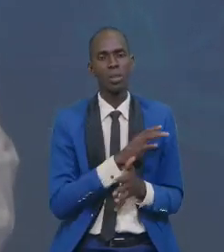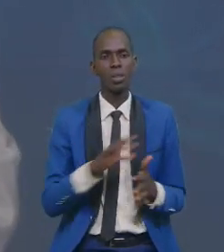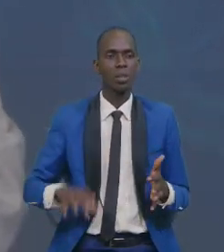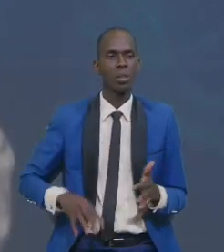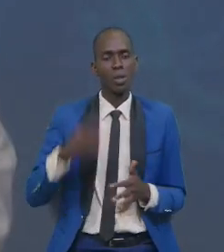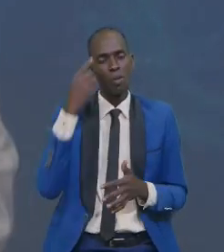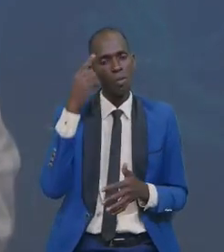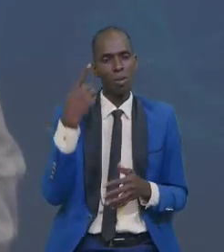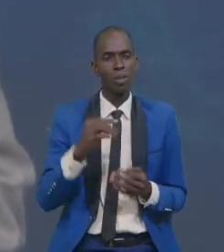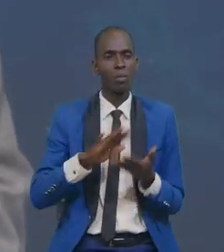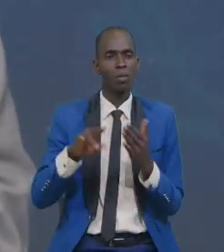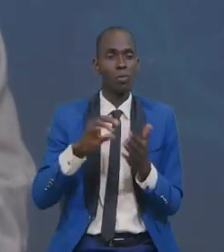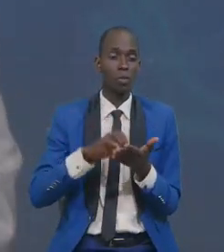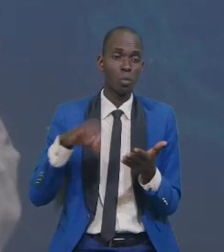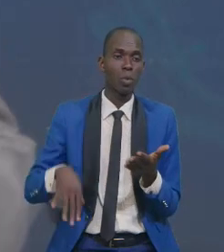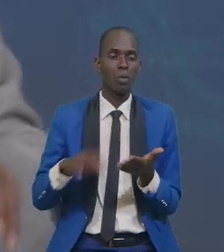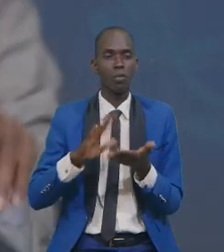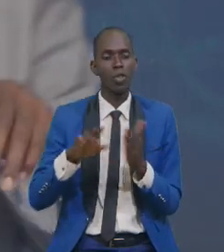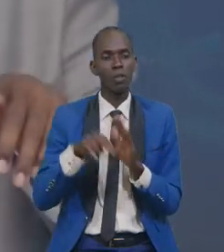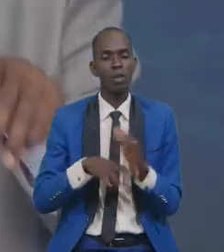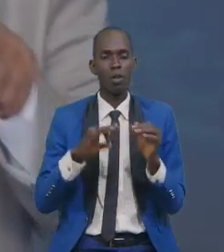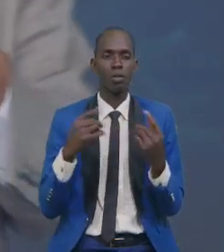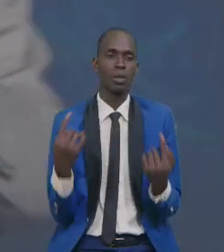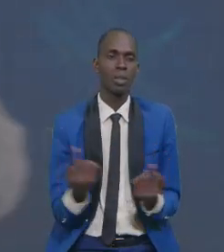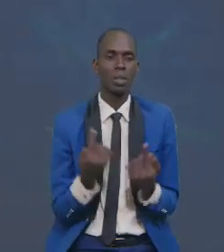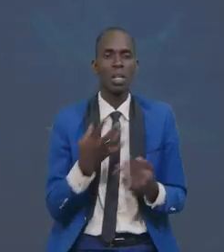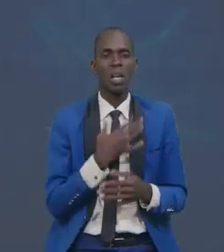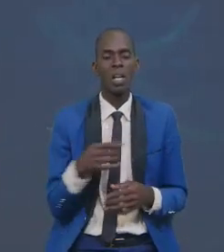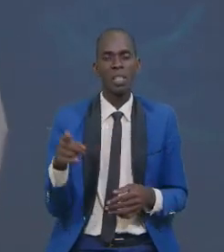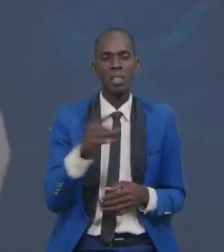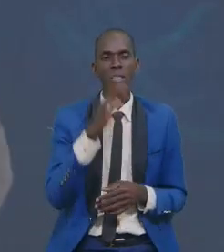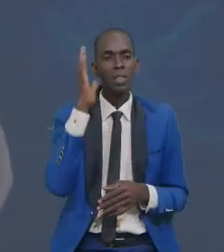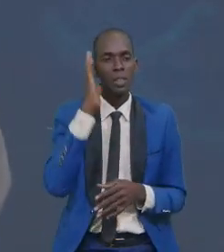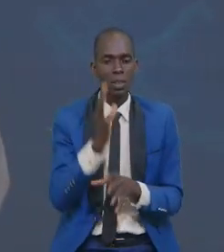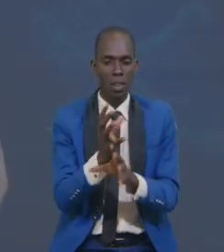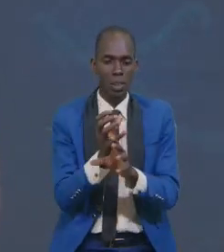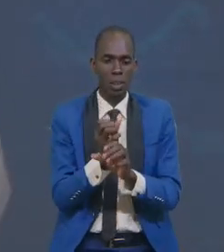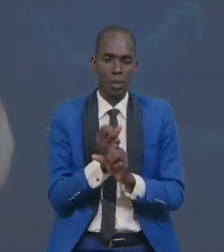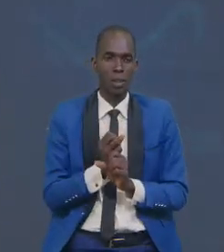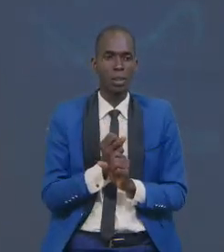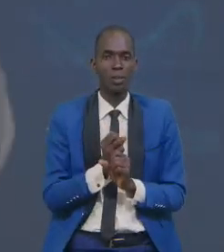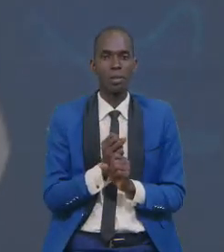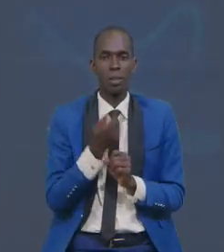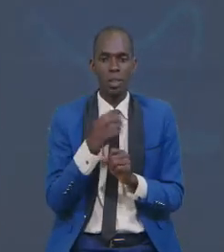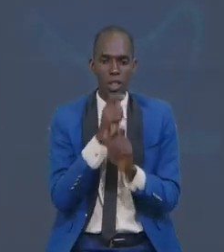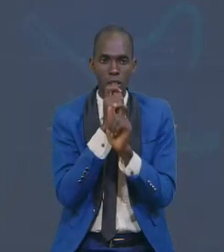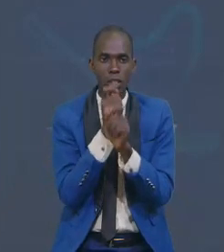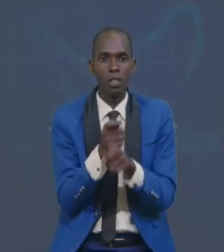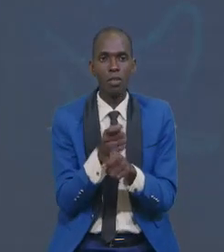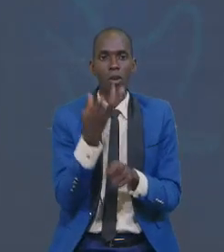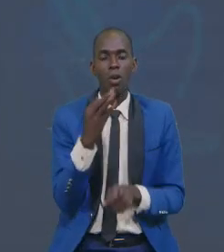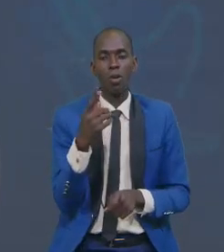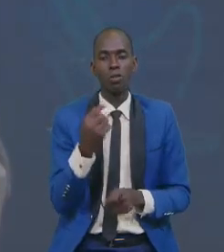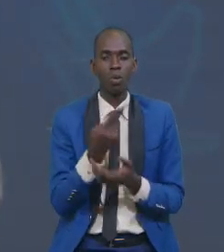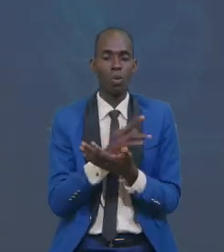the remission, removal, forgiveness of sin, and ye shall receive the gift of the